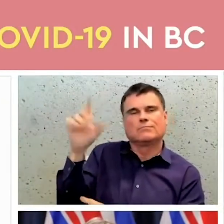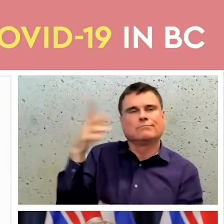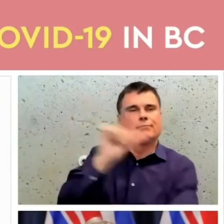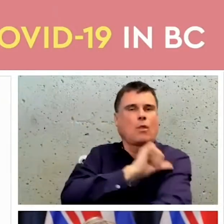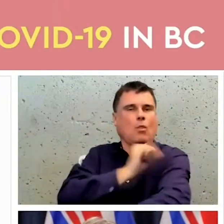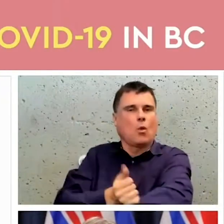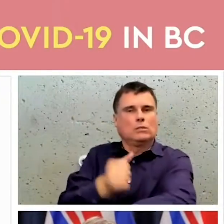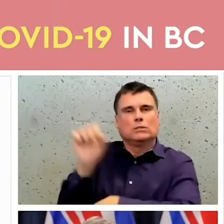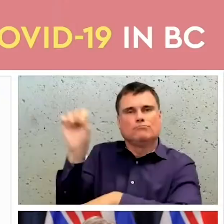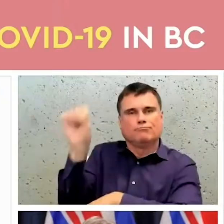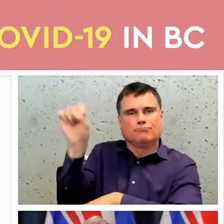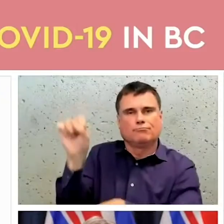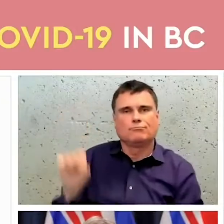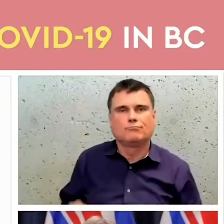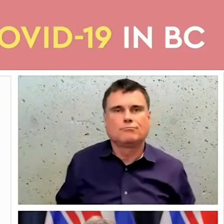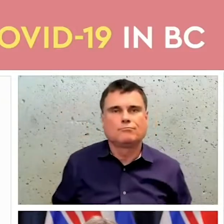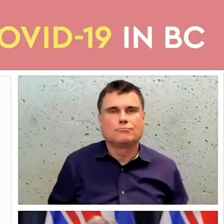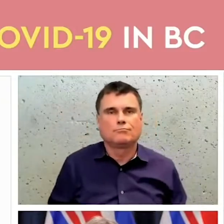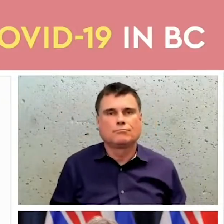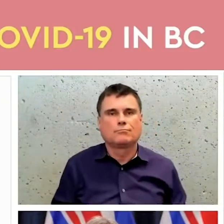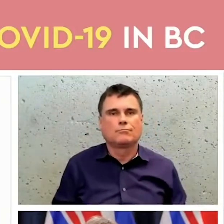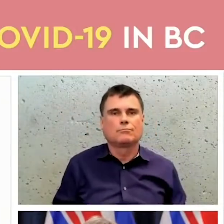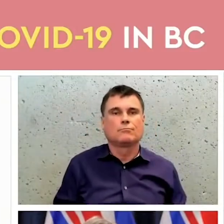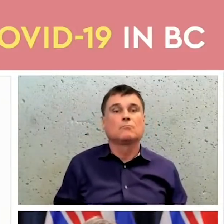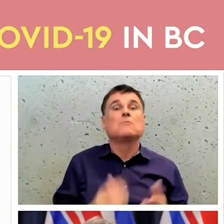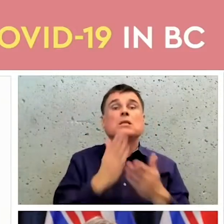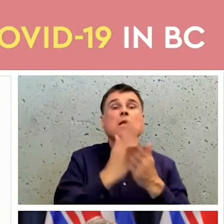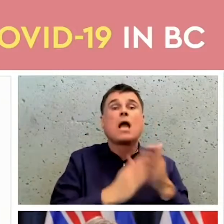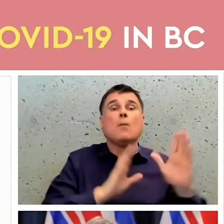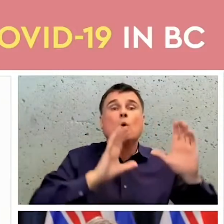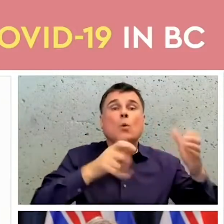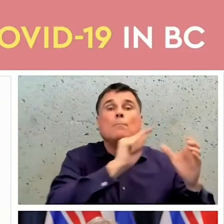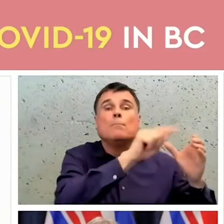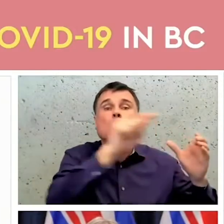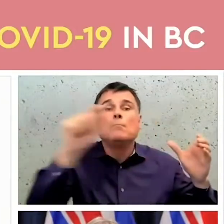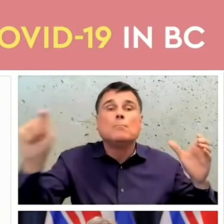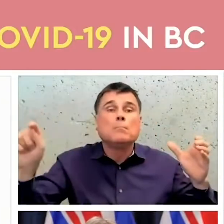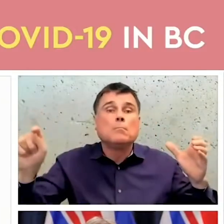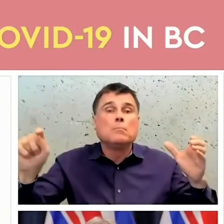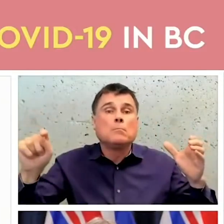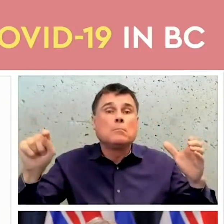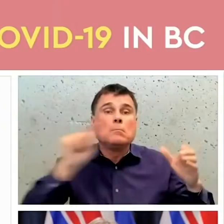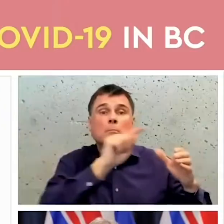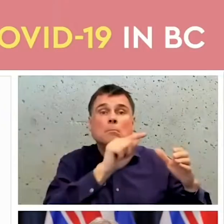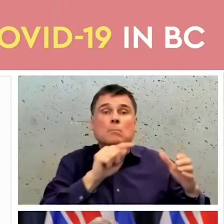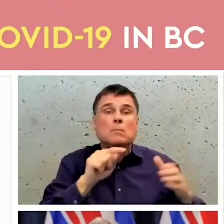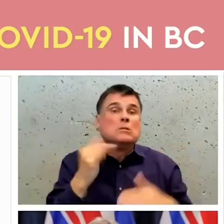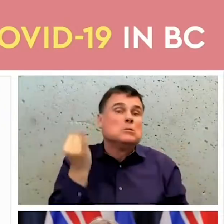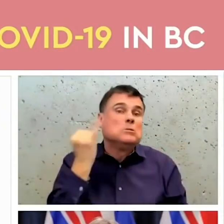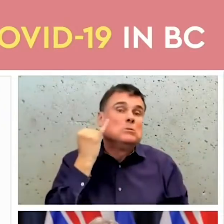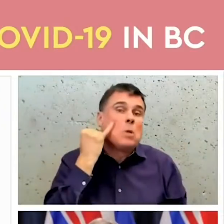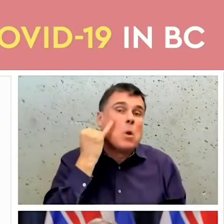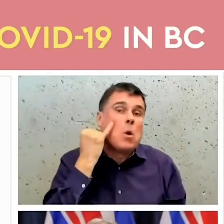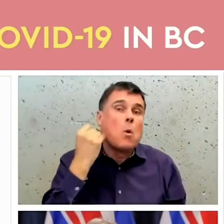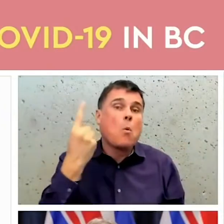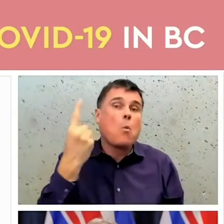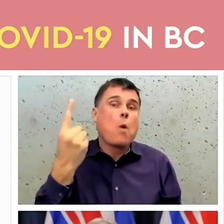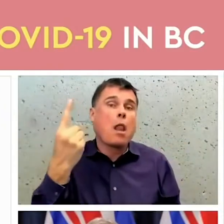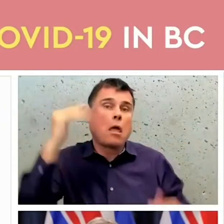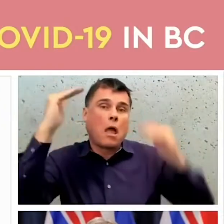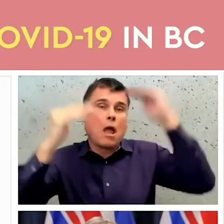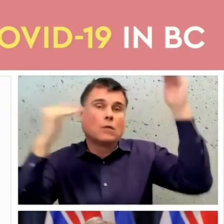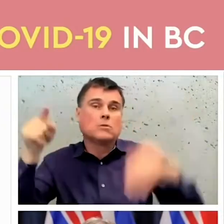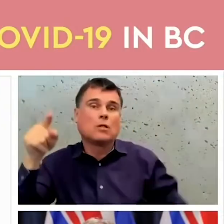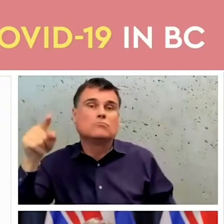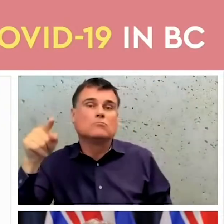different groups, particularly in the school system, if another adult is going to take a number of children in to get vaccinated who are not